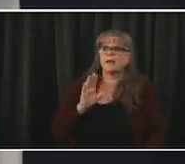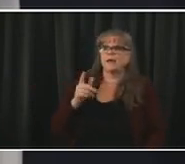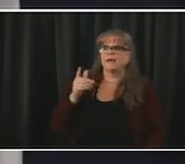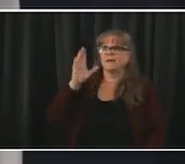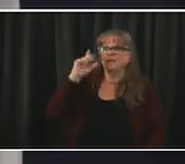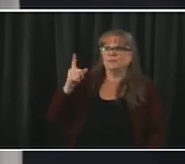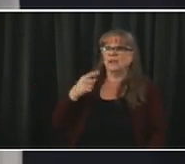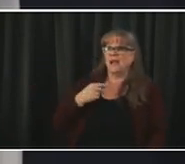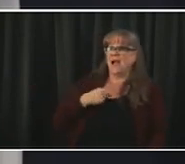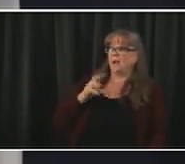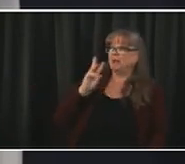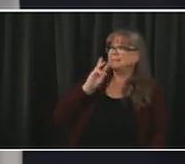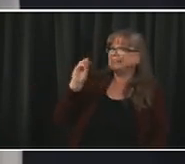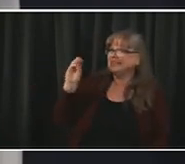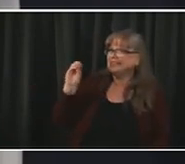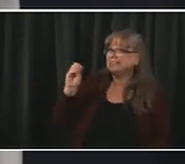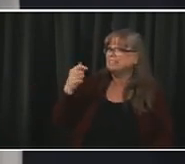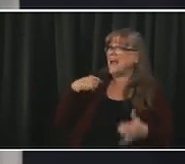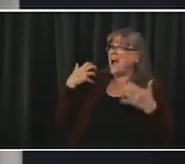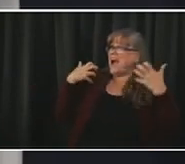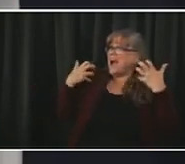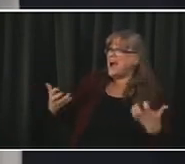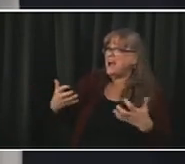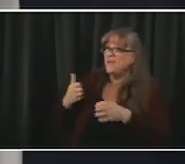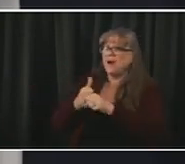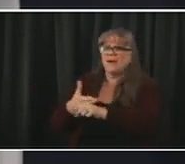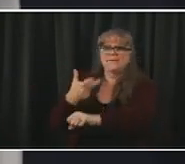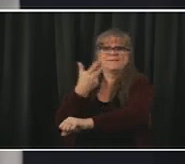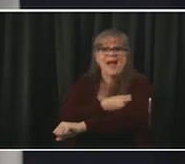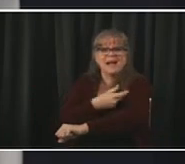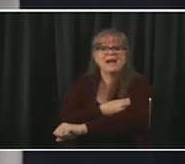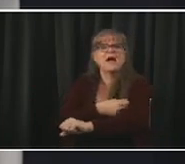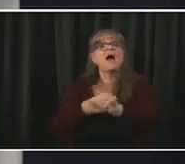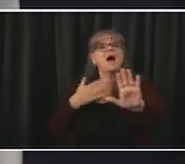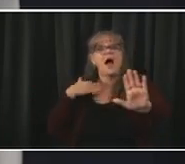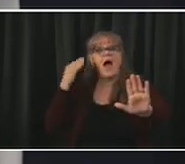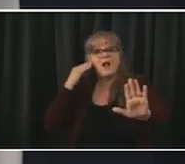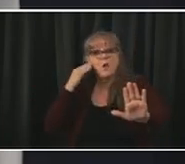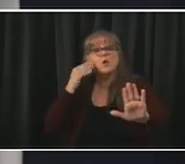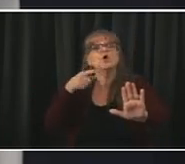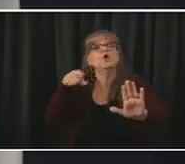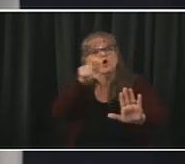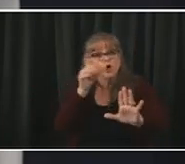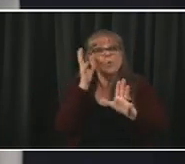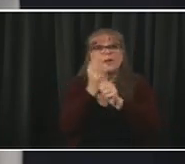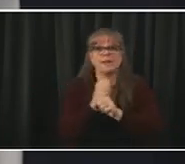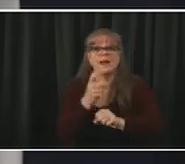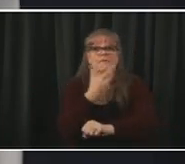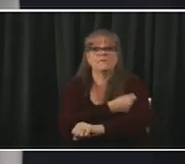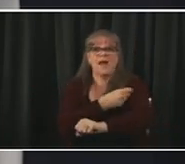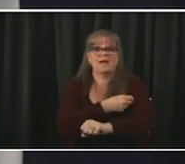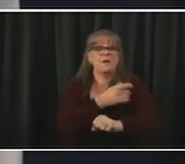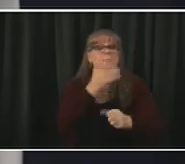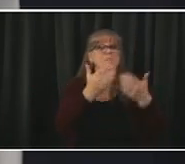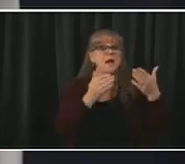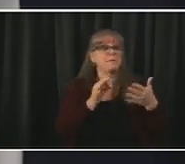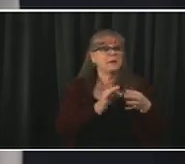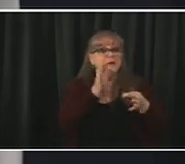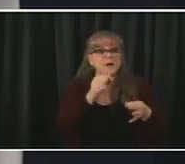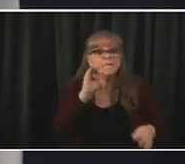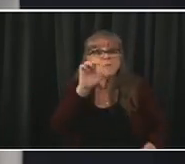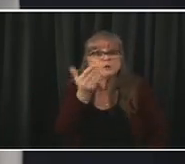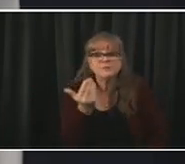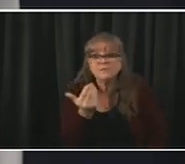guess what? Some 60-year-olds that are randomly selected will get it March 6th, but others will get it March 15th, others March 18th, others March